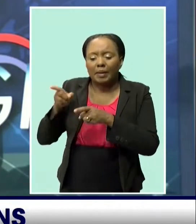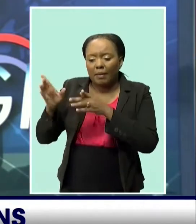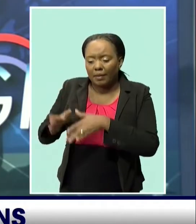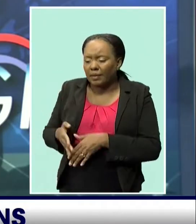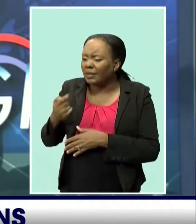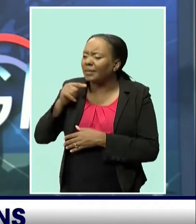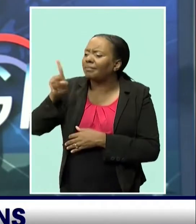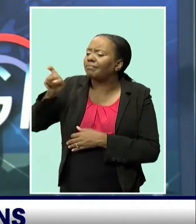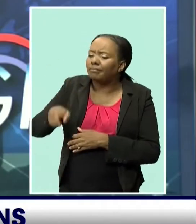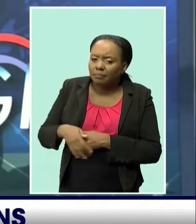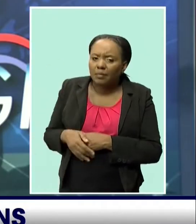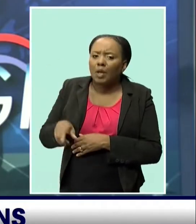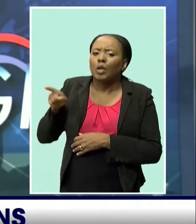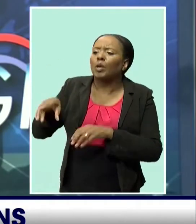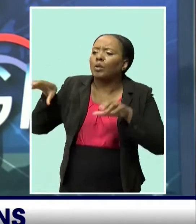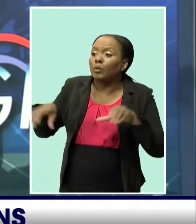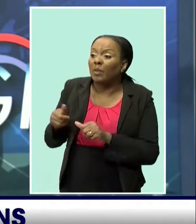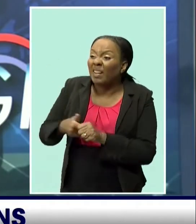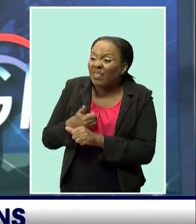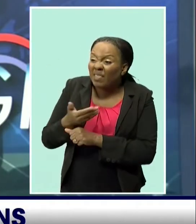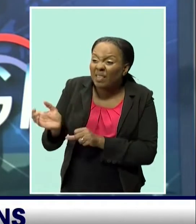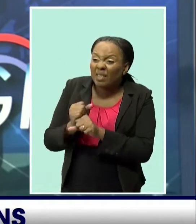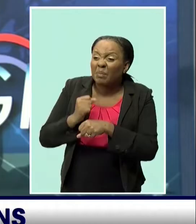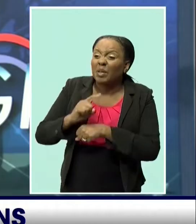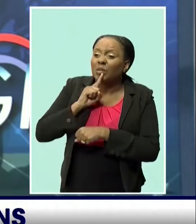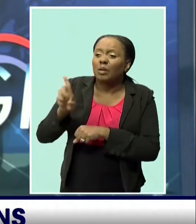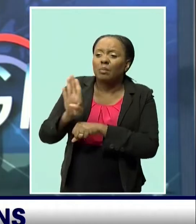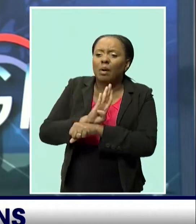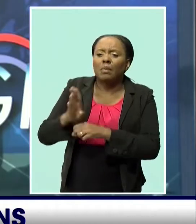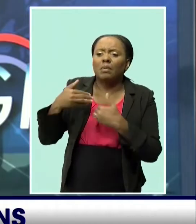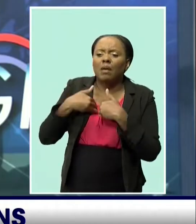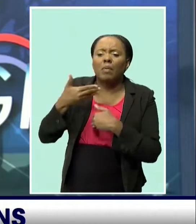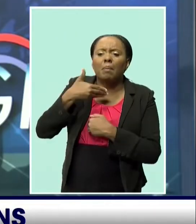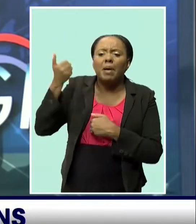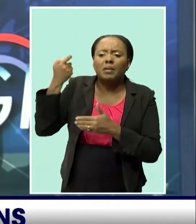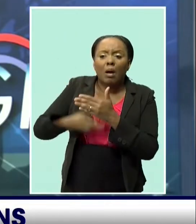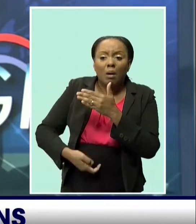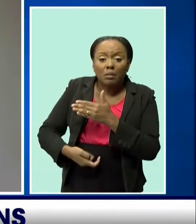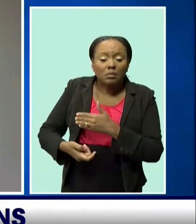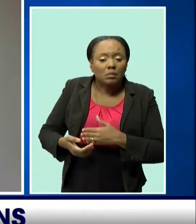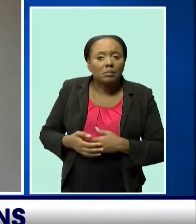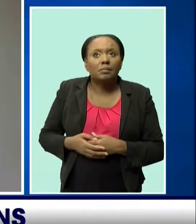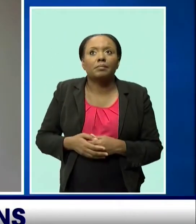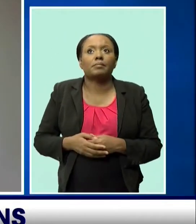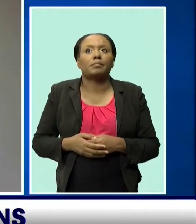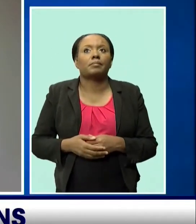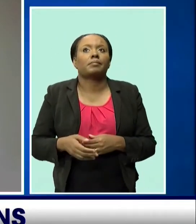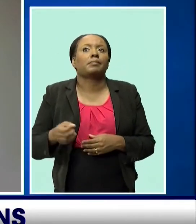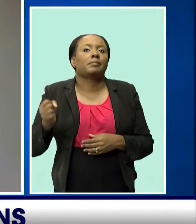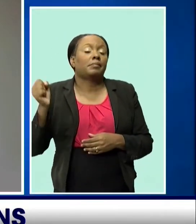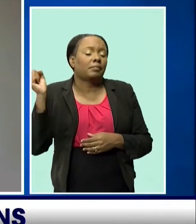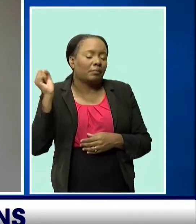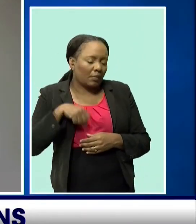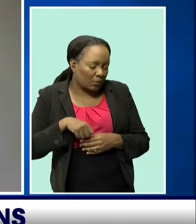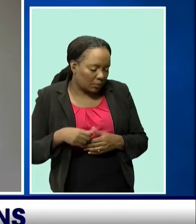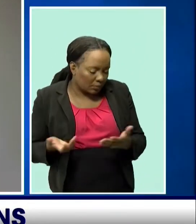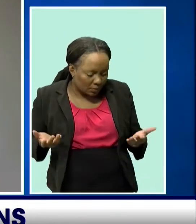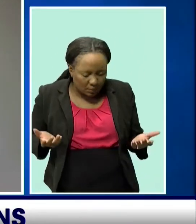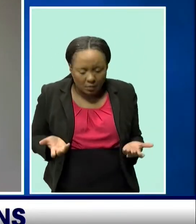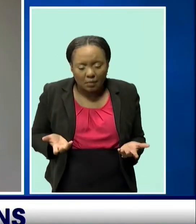its power to ensure Barbados was getting the best price for fuel. The short answer is yes. We